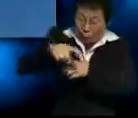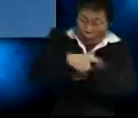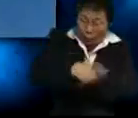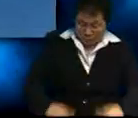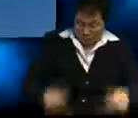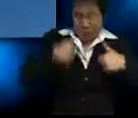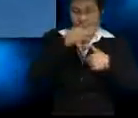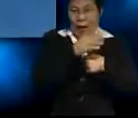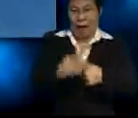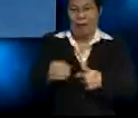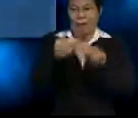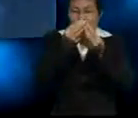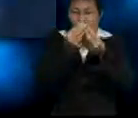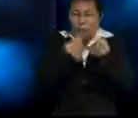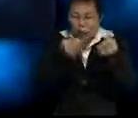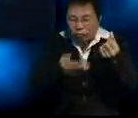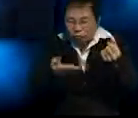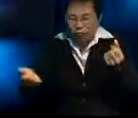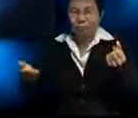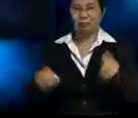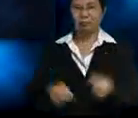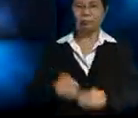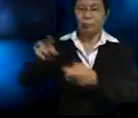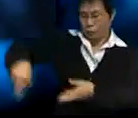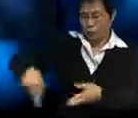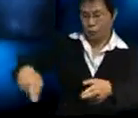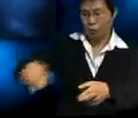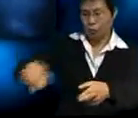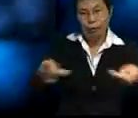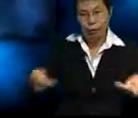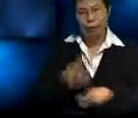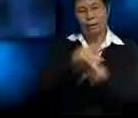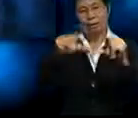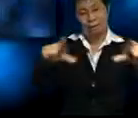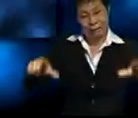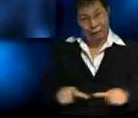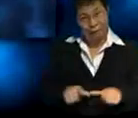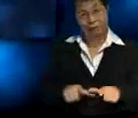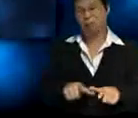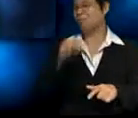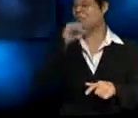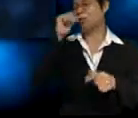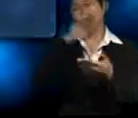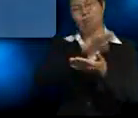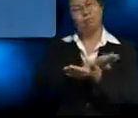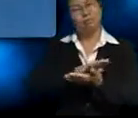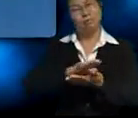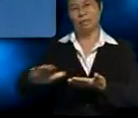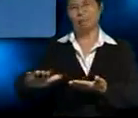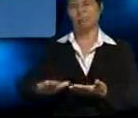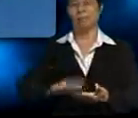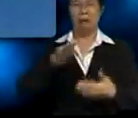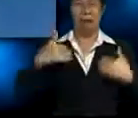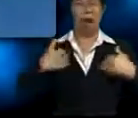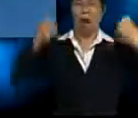and dissolved substances. River, pond and lake are not clean.